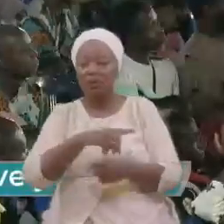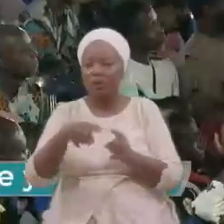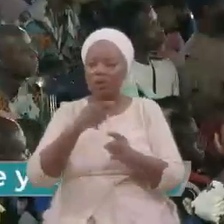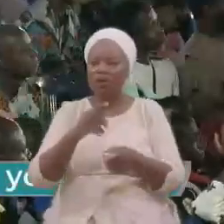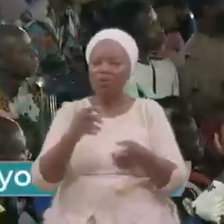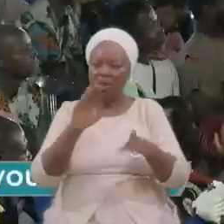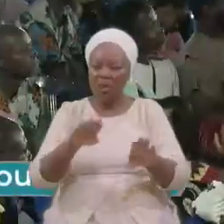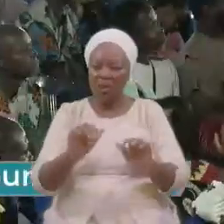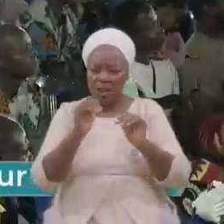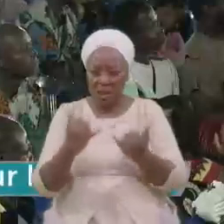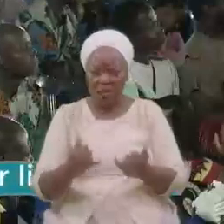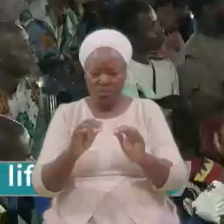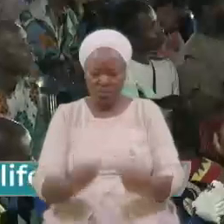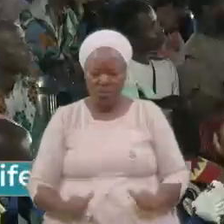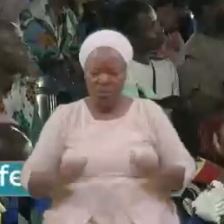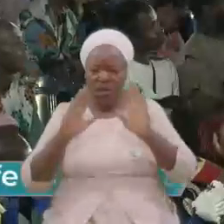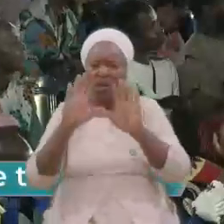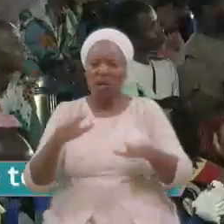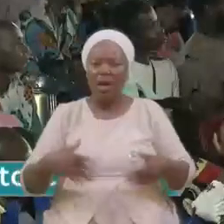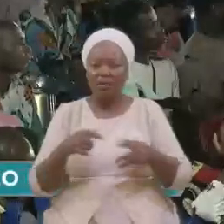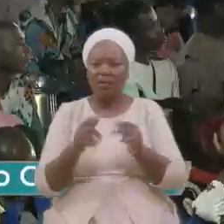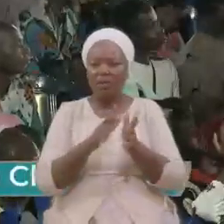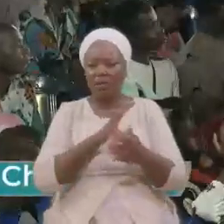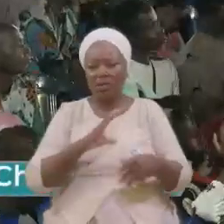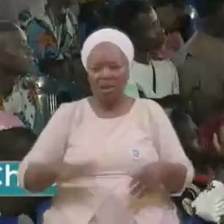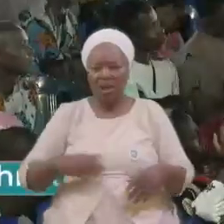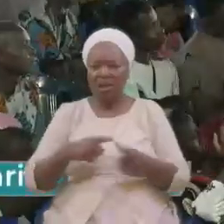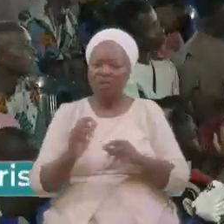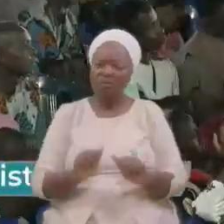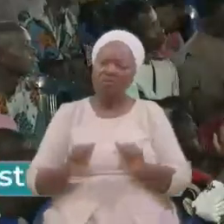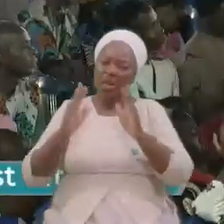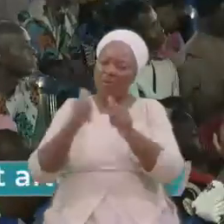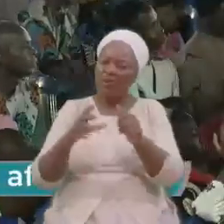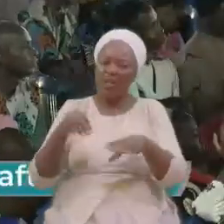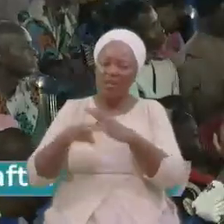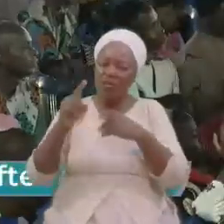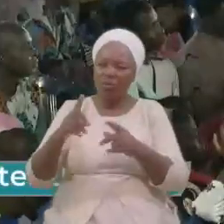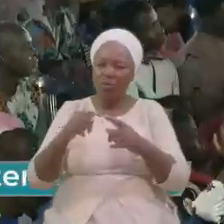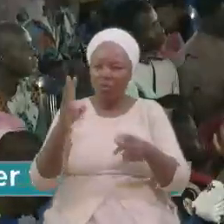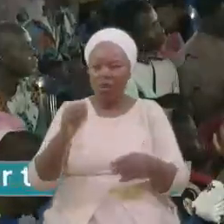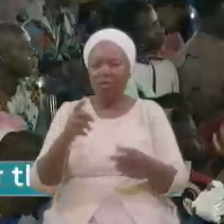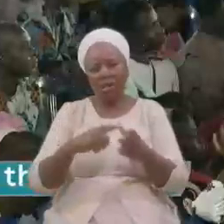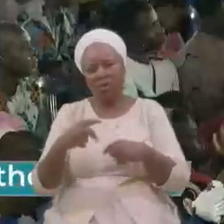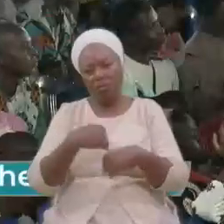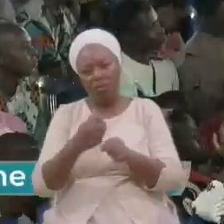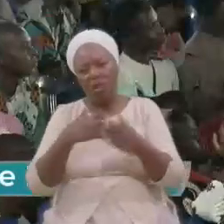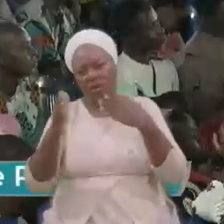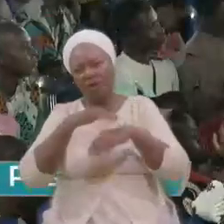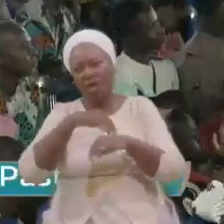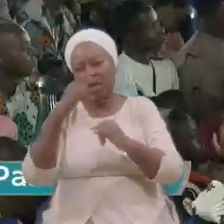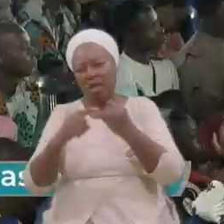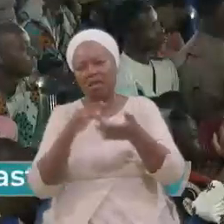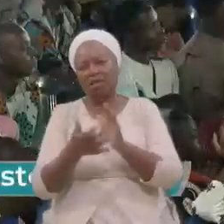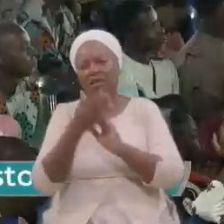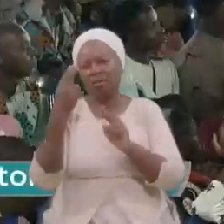family. You will get to the kingdom of God at the end of your journey. Amen. Let our counselors help you. Please give them the